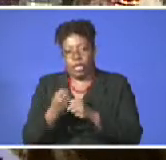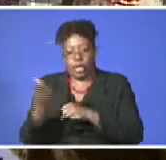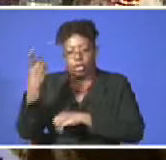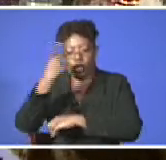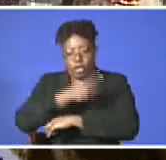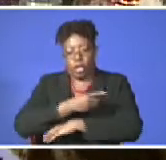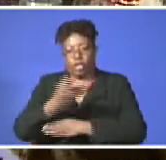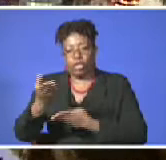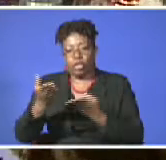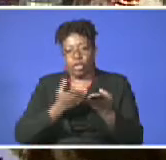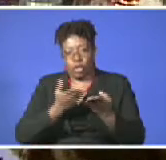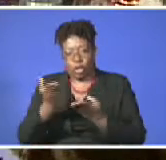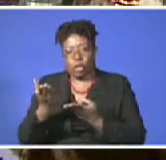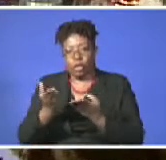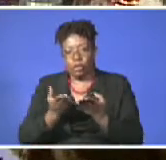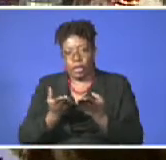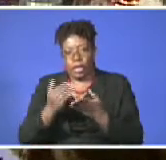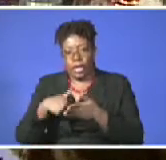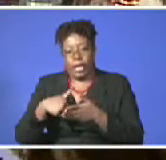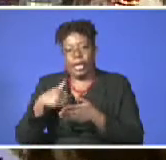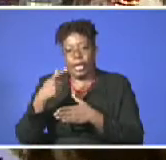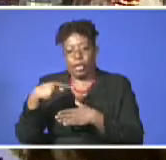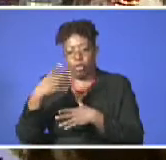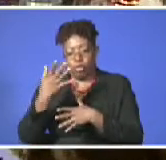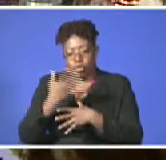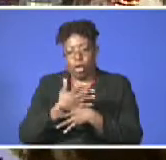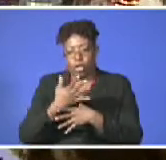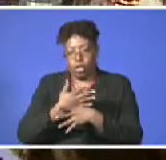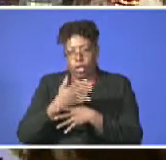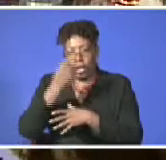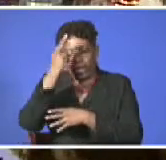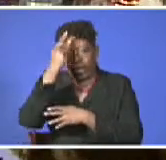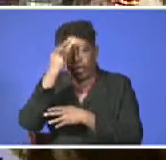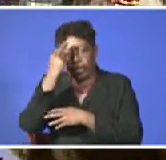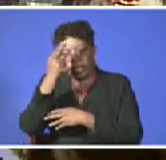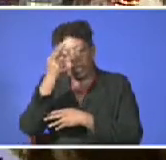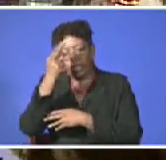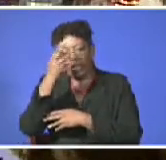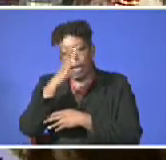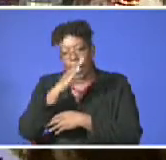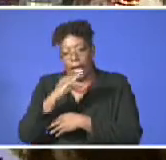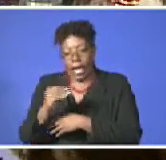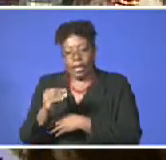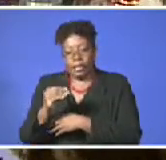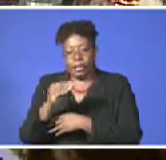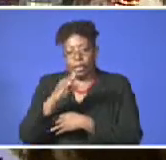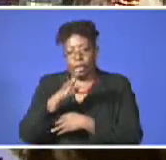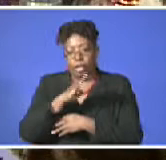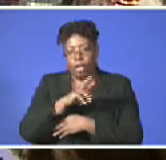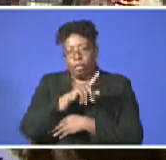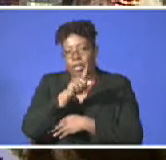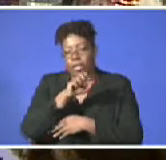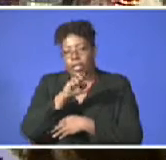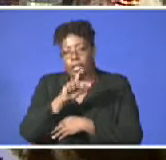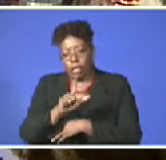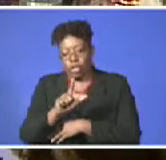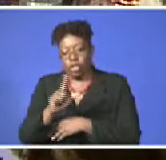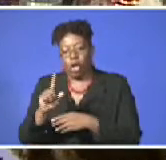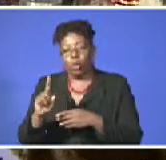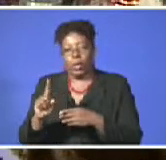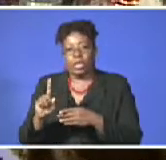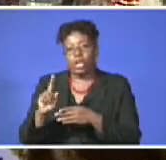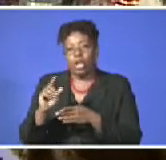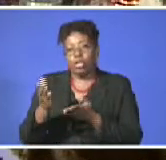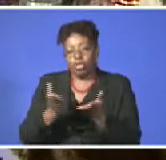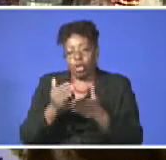served at diplomatic posts in Russia, Cuba, Italy, Austria, Panama, and Brazil. She's also served in Washington, D.C. and